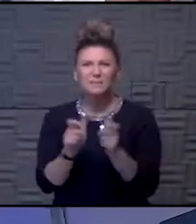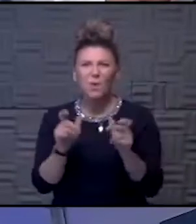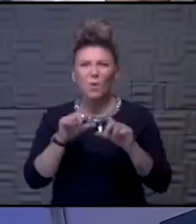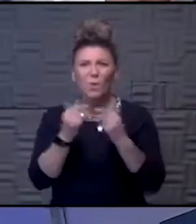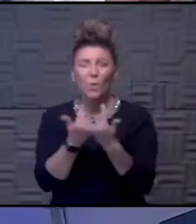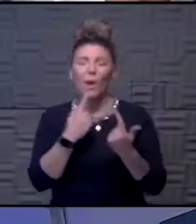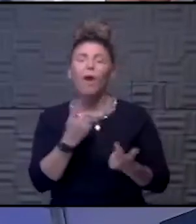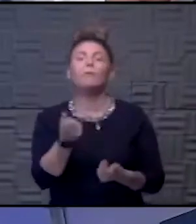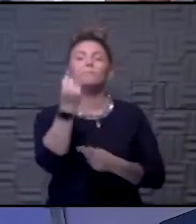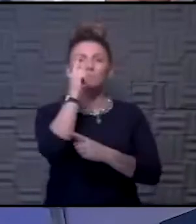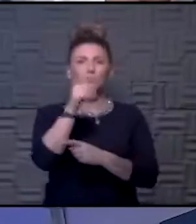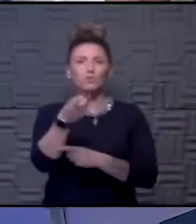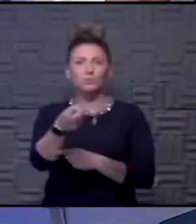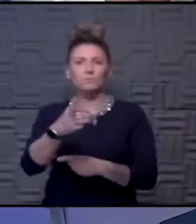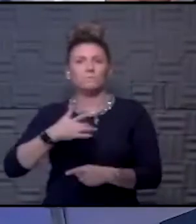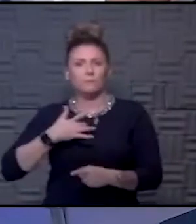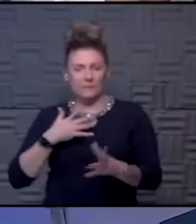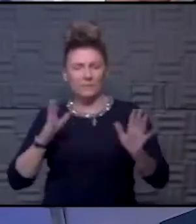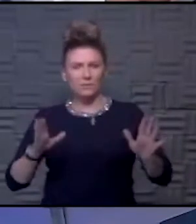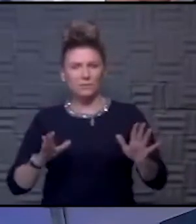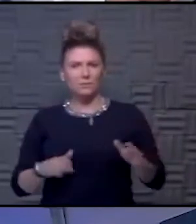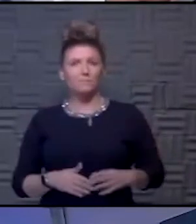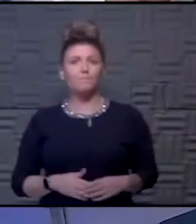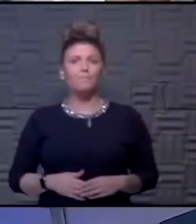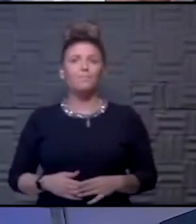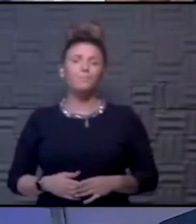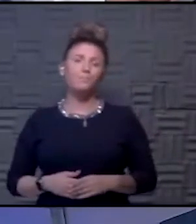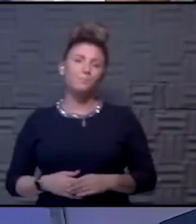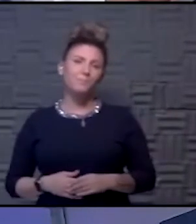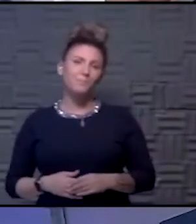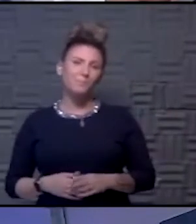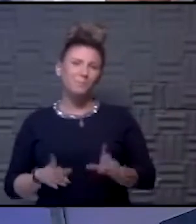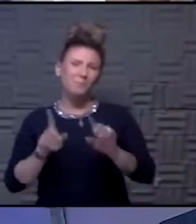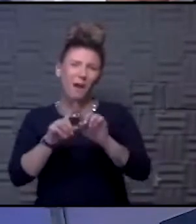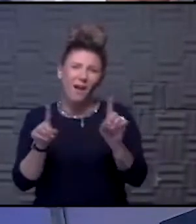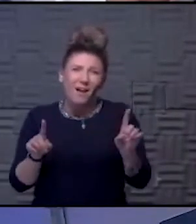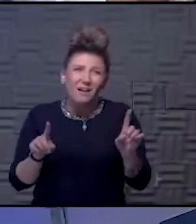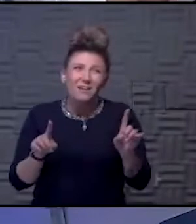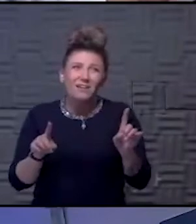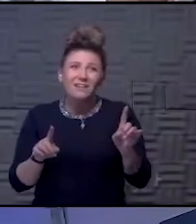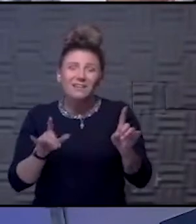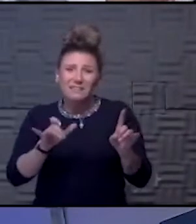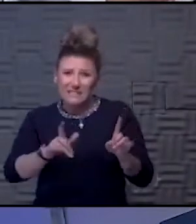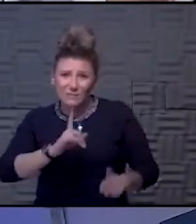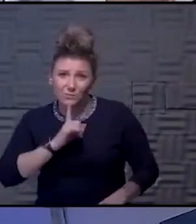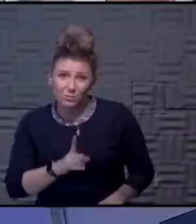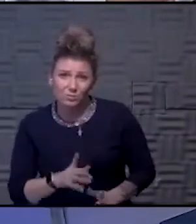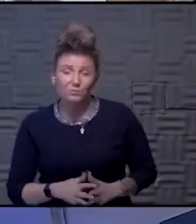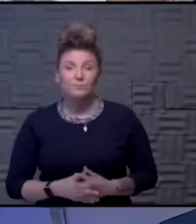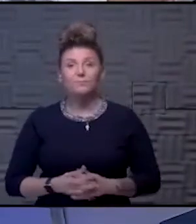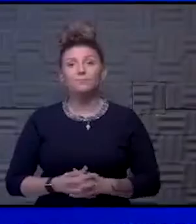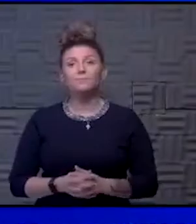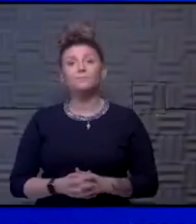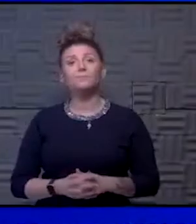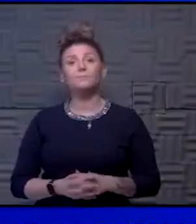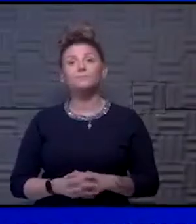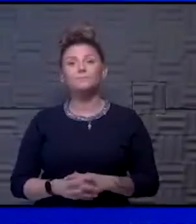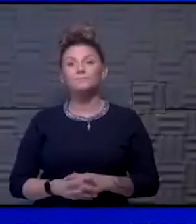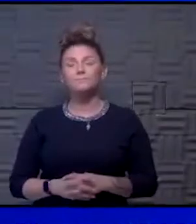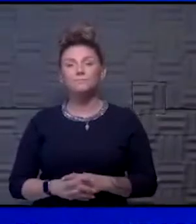I get that Carol's feeling what she's feeling, but is that true? Well,